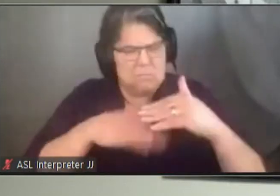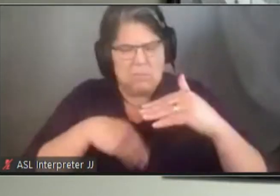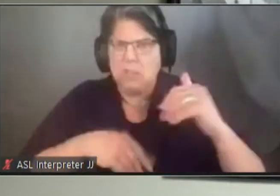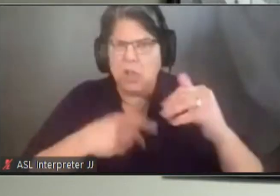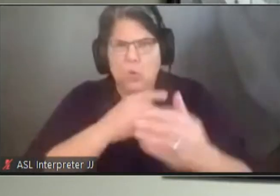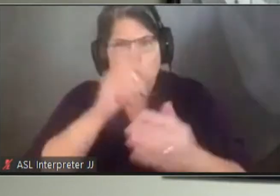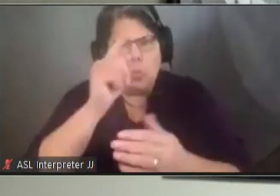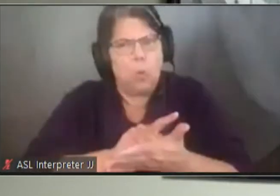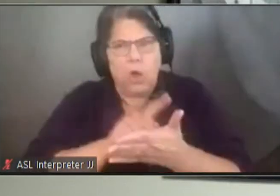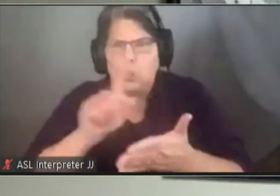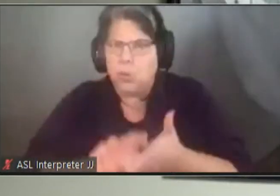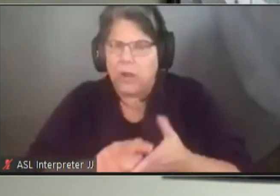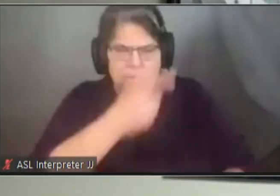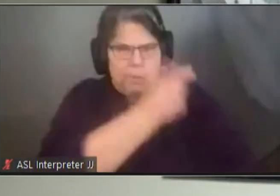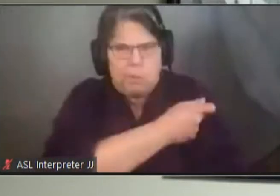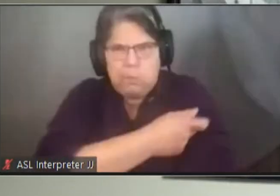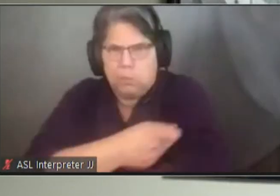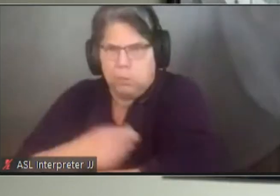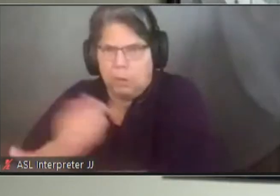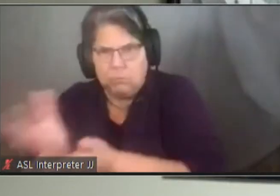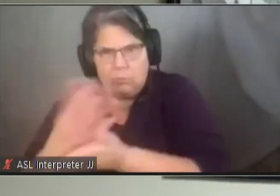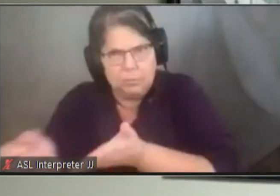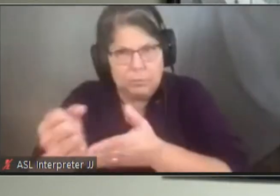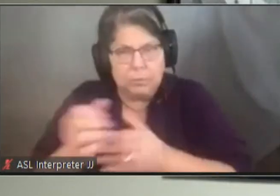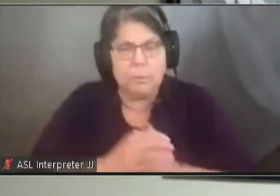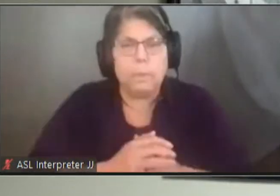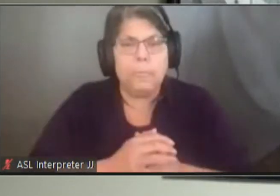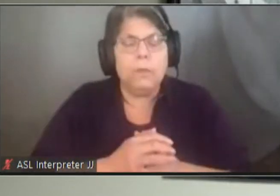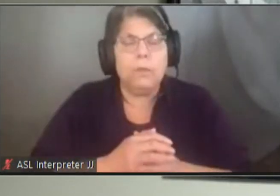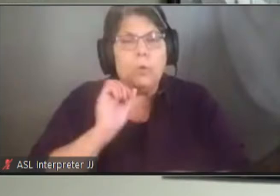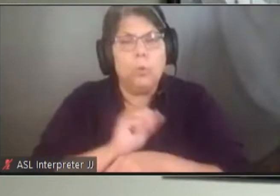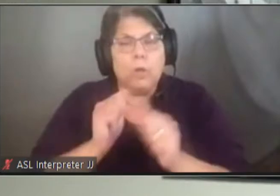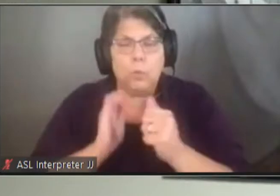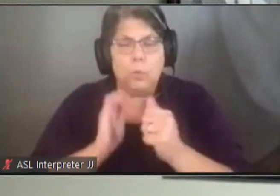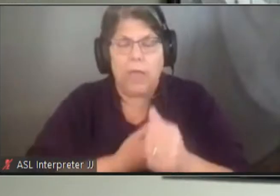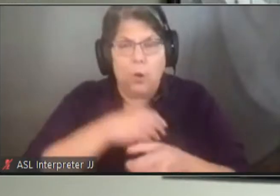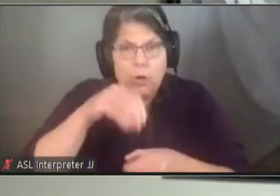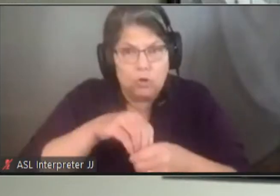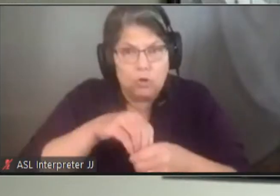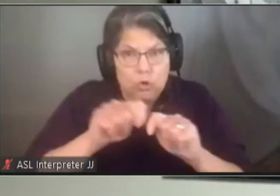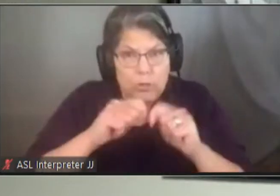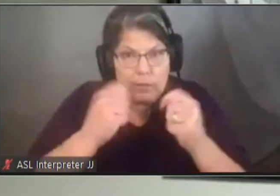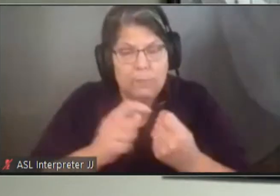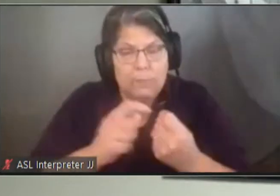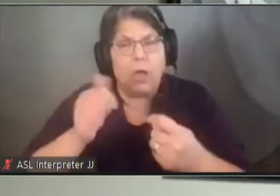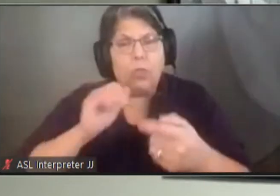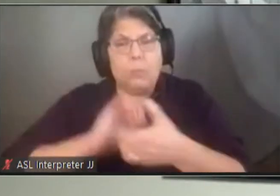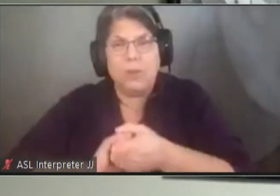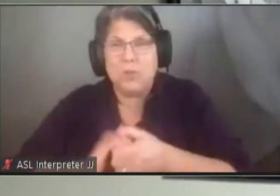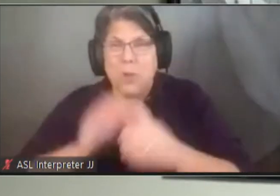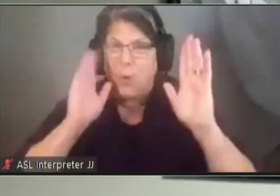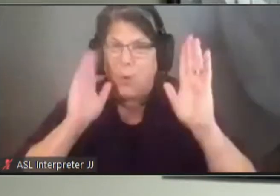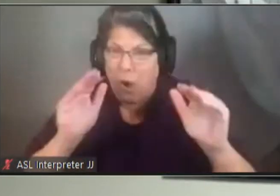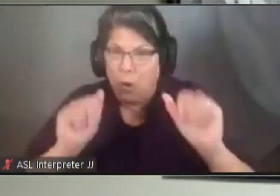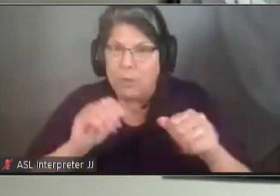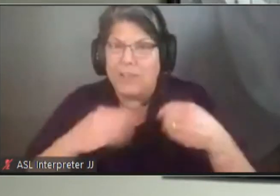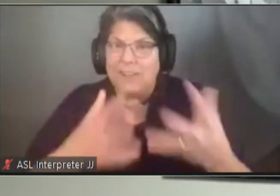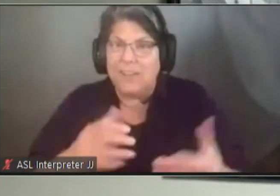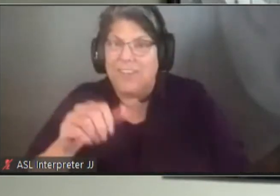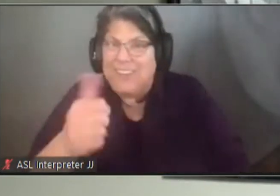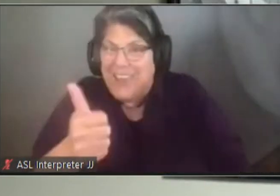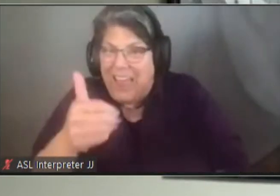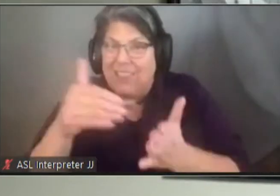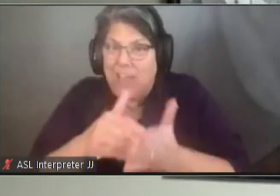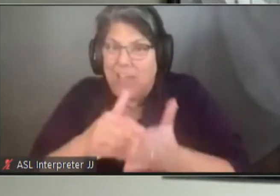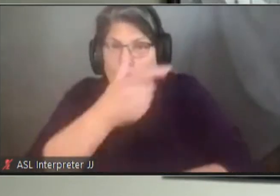that through collaboration of our internal team and all of our partners, we can deliver up to 10,000 shots per week. We